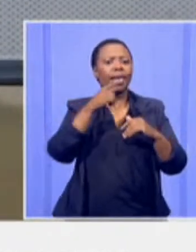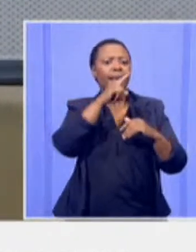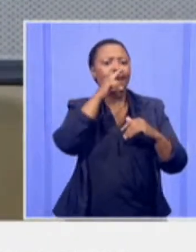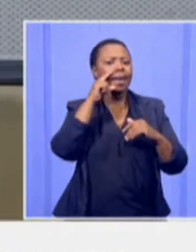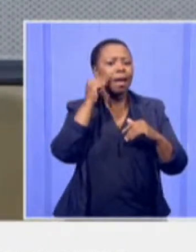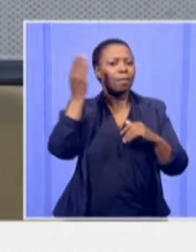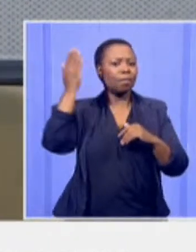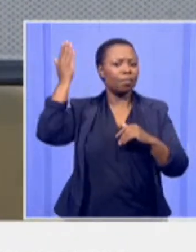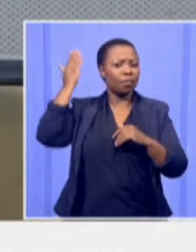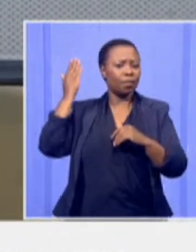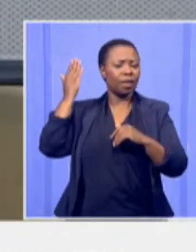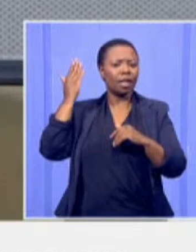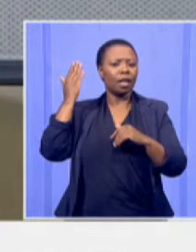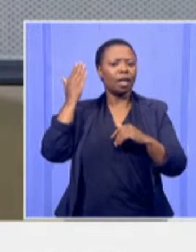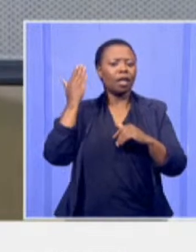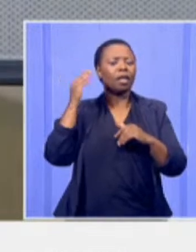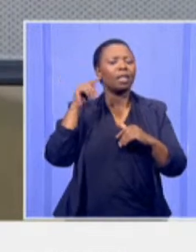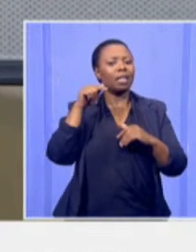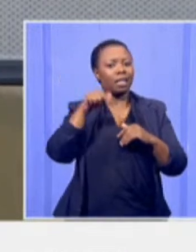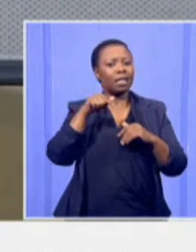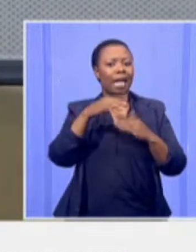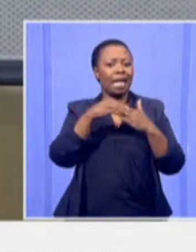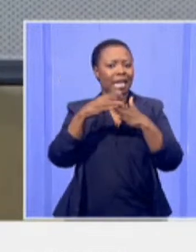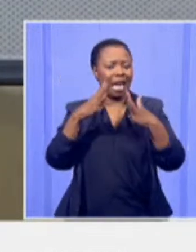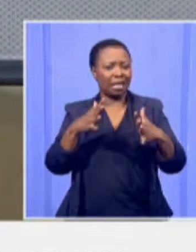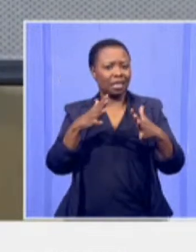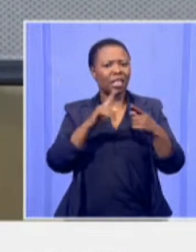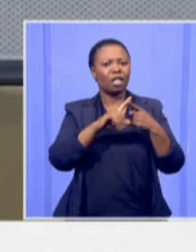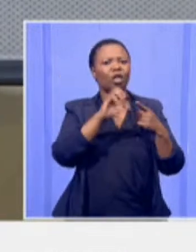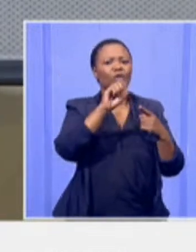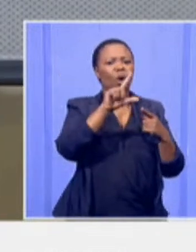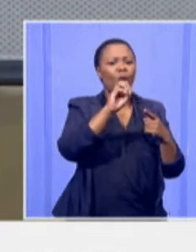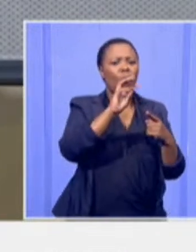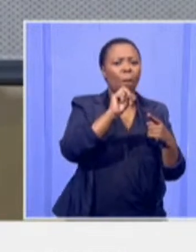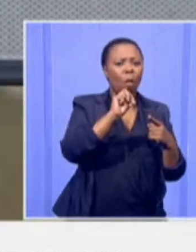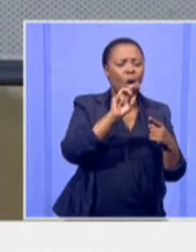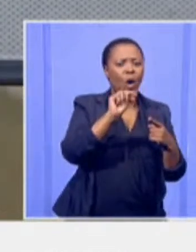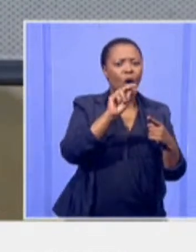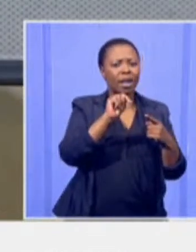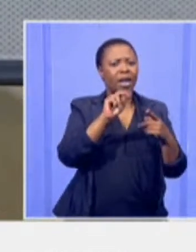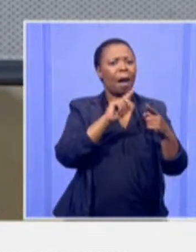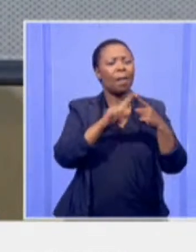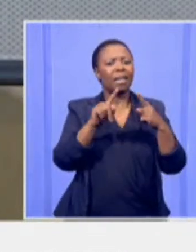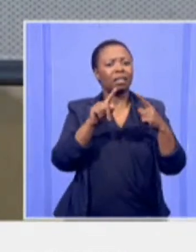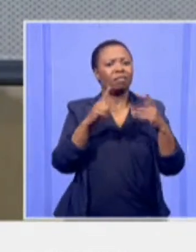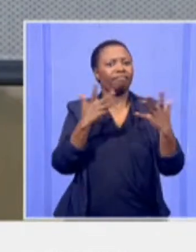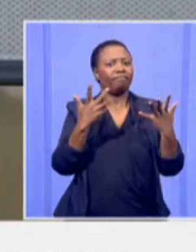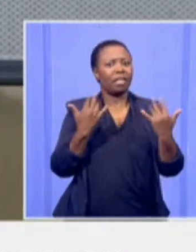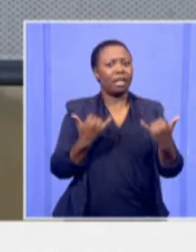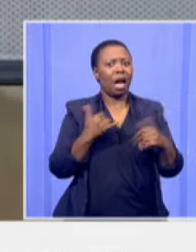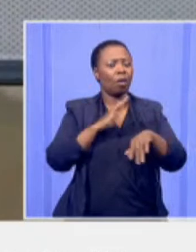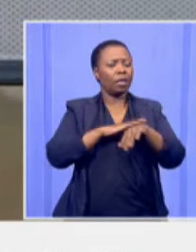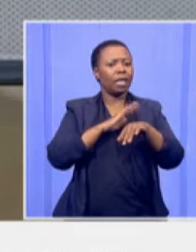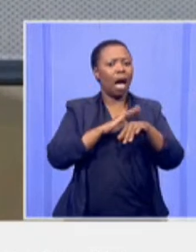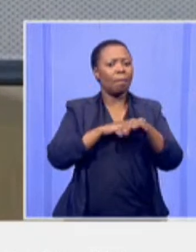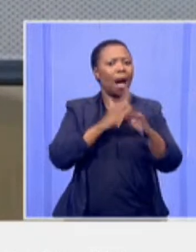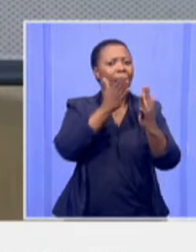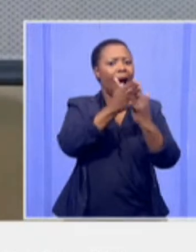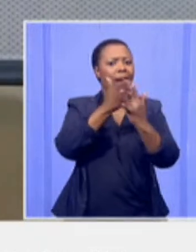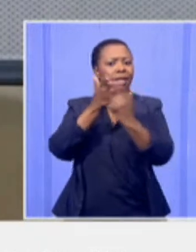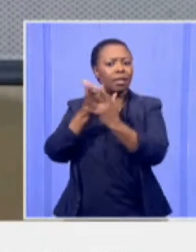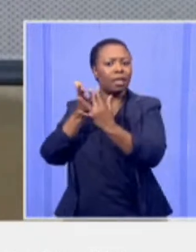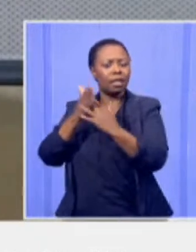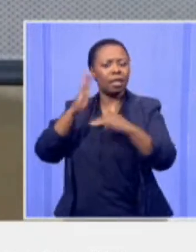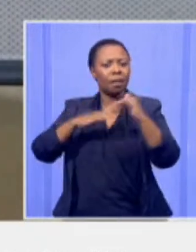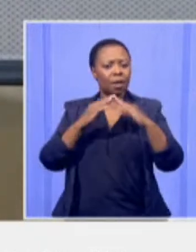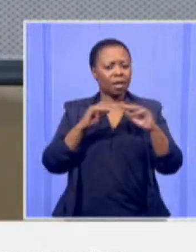Sibuke building. But during such times, we can't access those buildings. And this is a time where, a